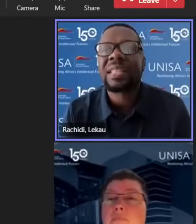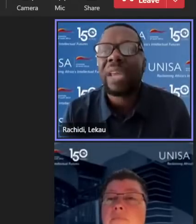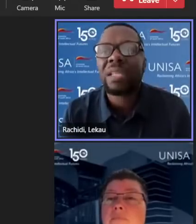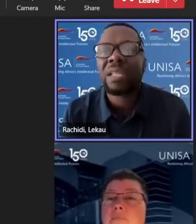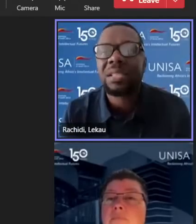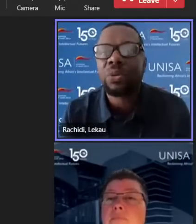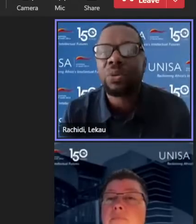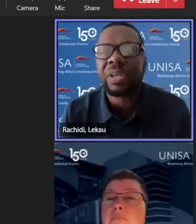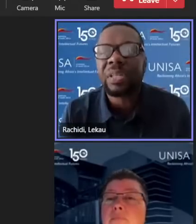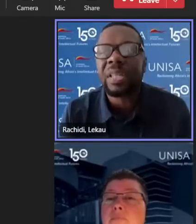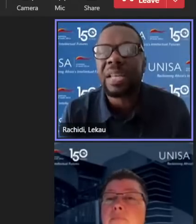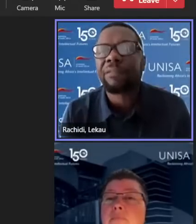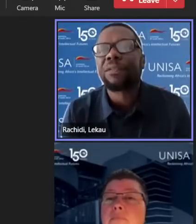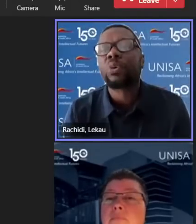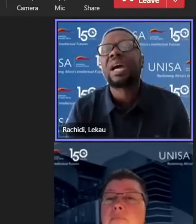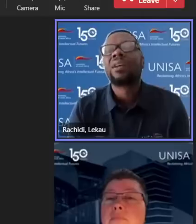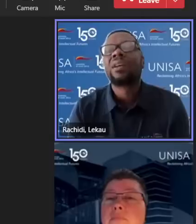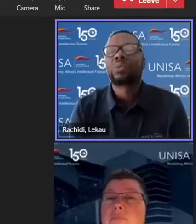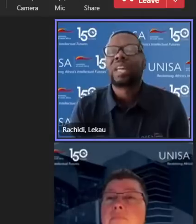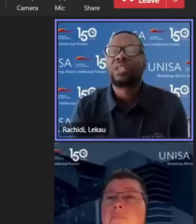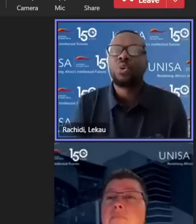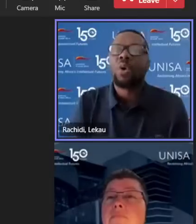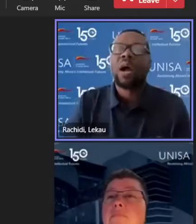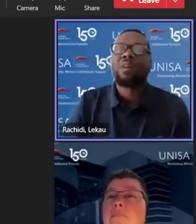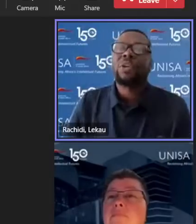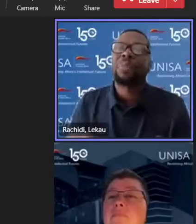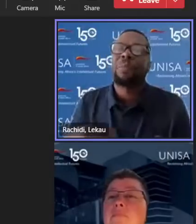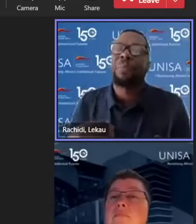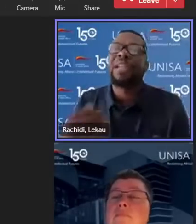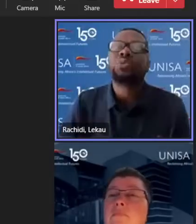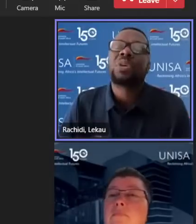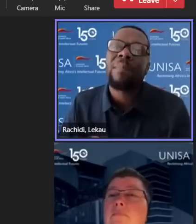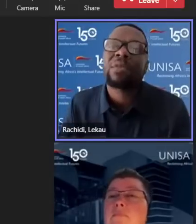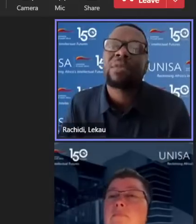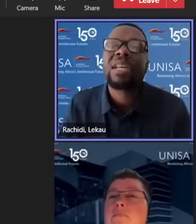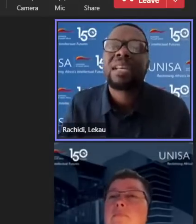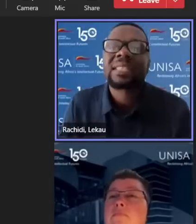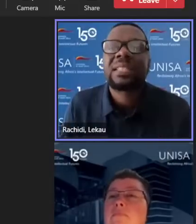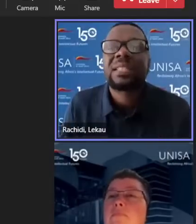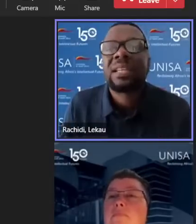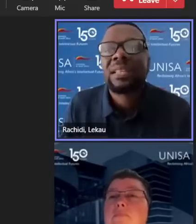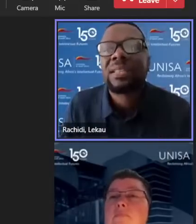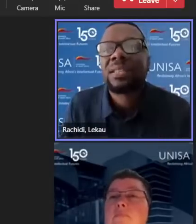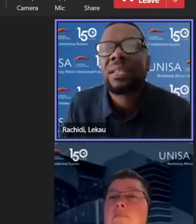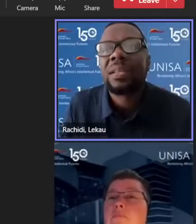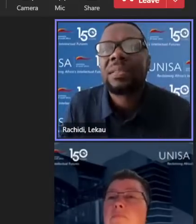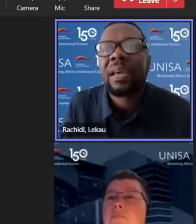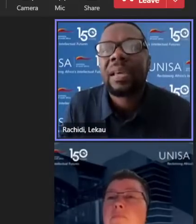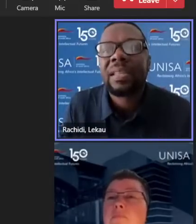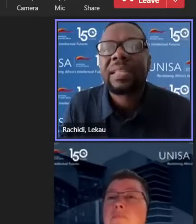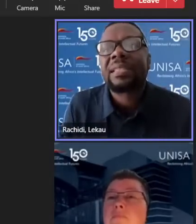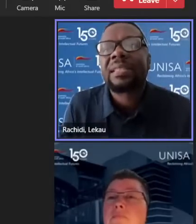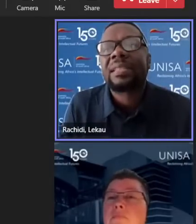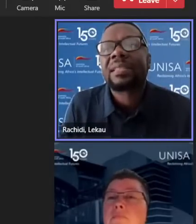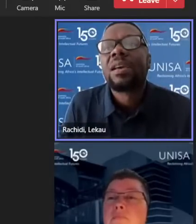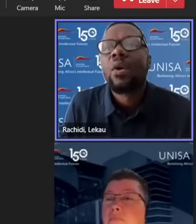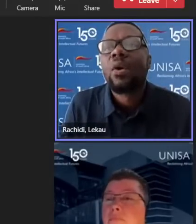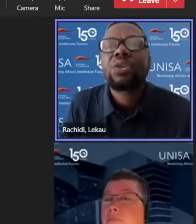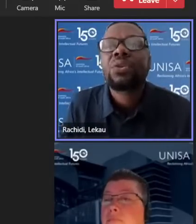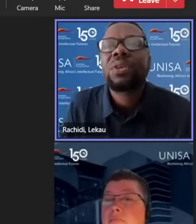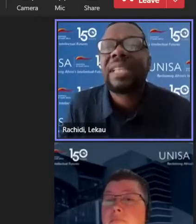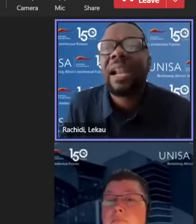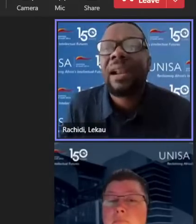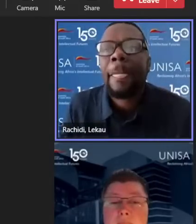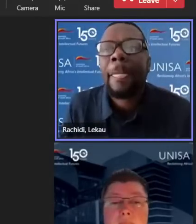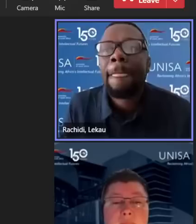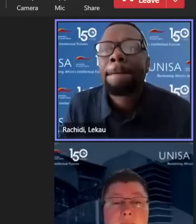processes that await you in the near future so that you are fully prepared should you come across such instances. Over